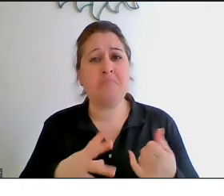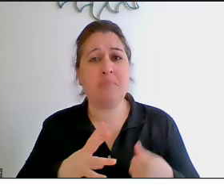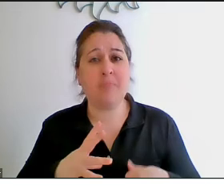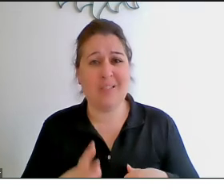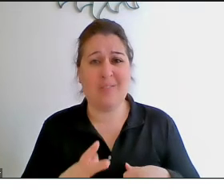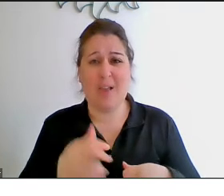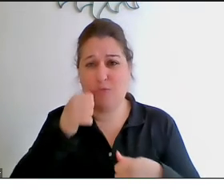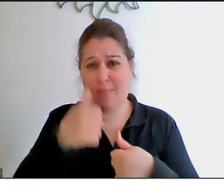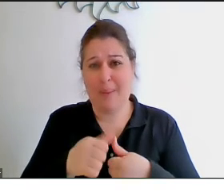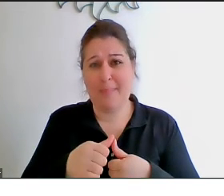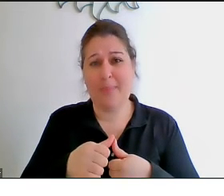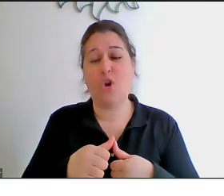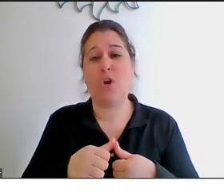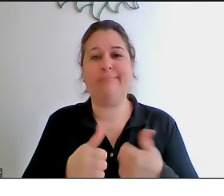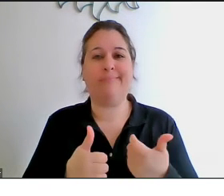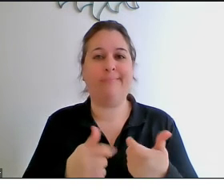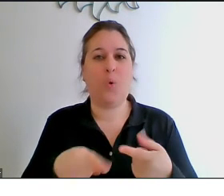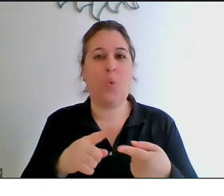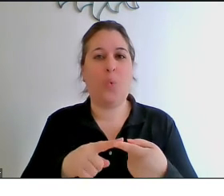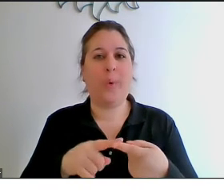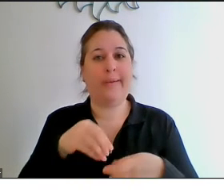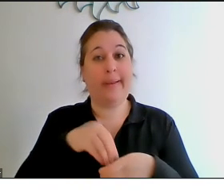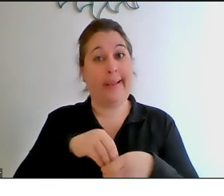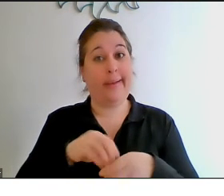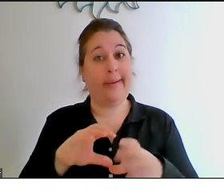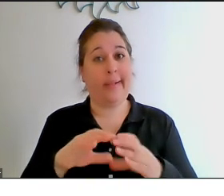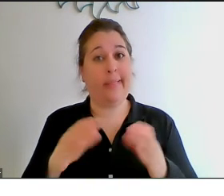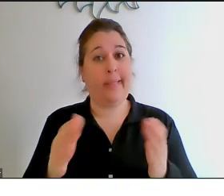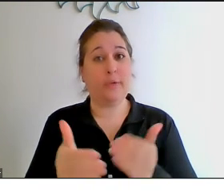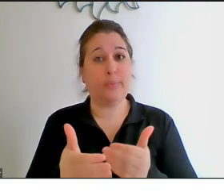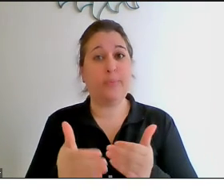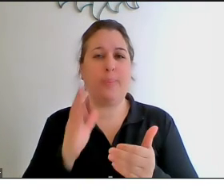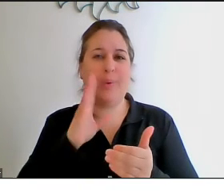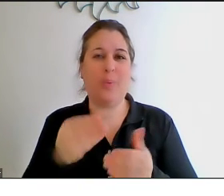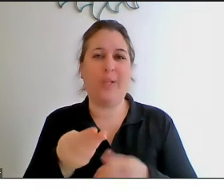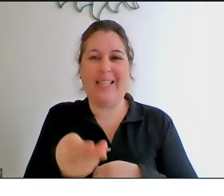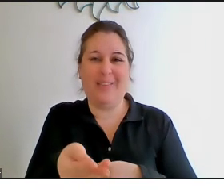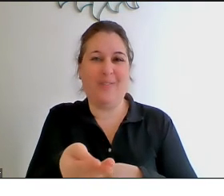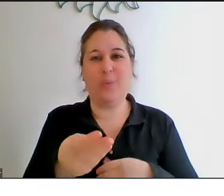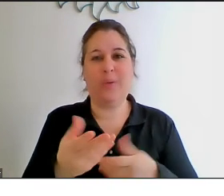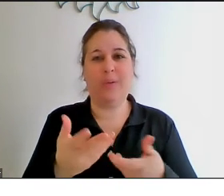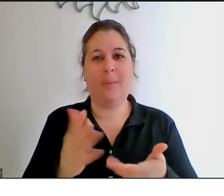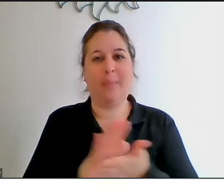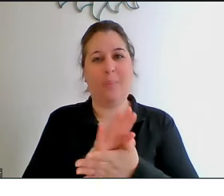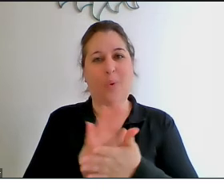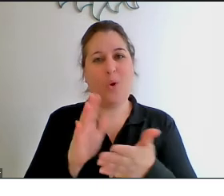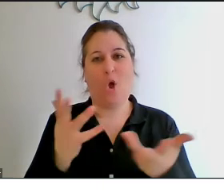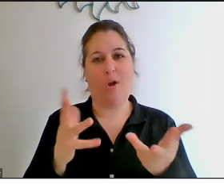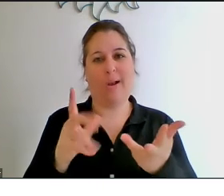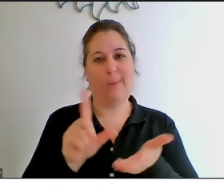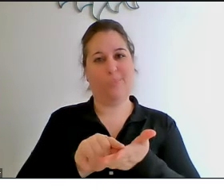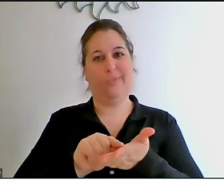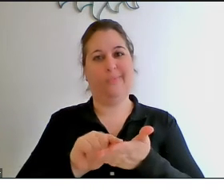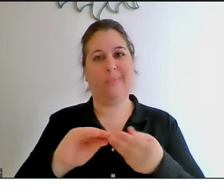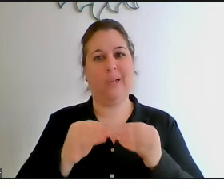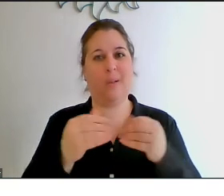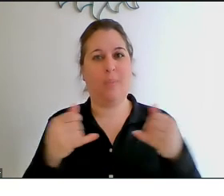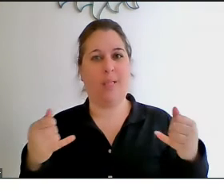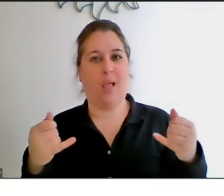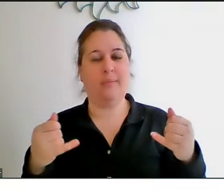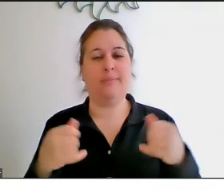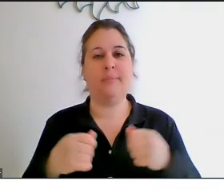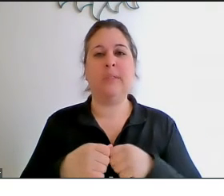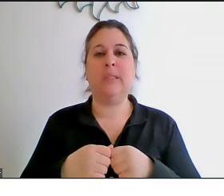Because again, usually we'll give you the number lines in class. but we won't give you anything further